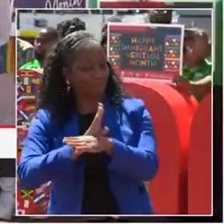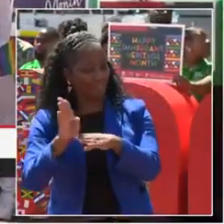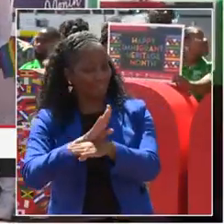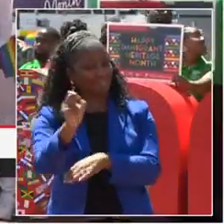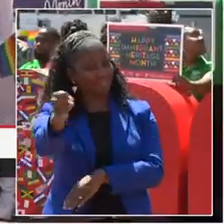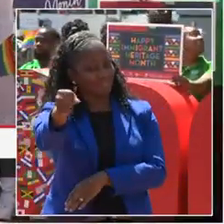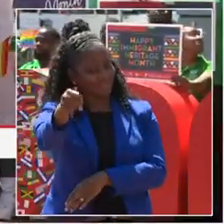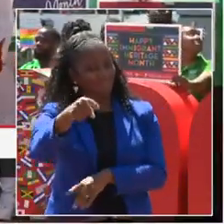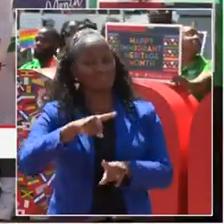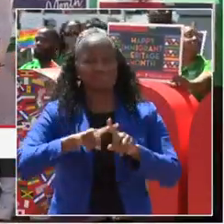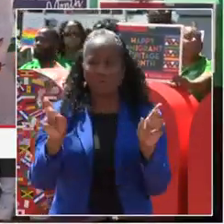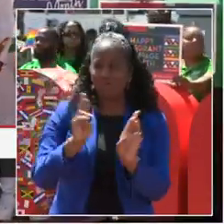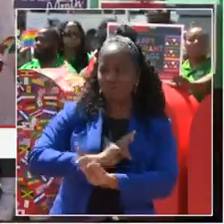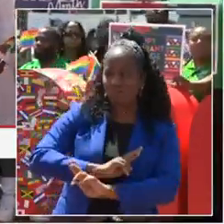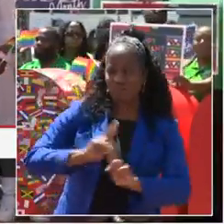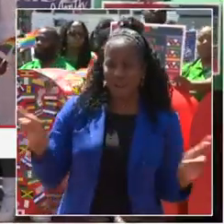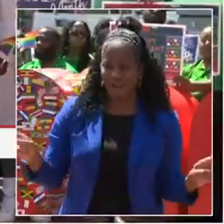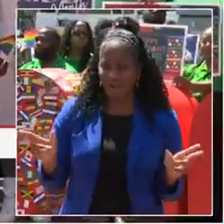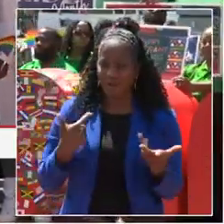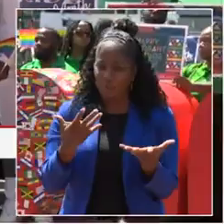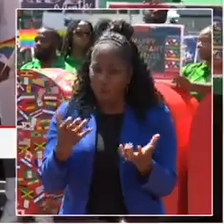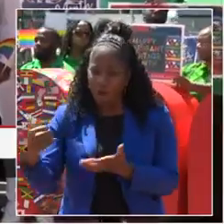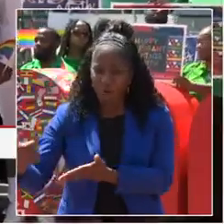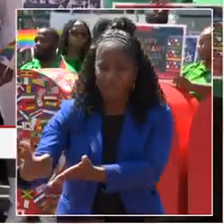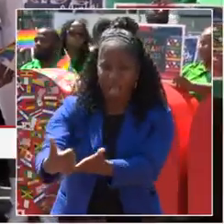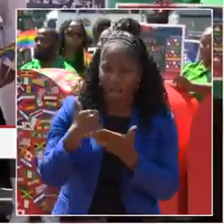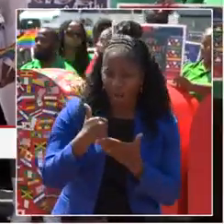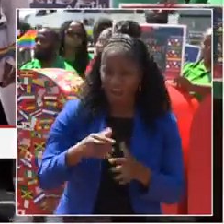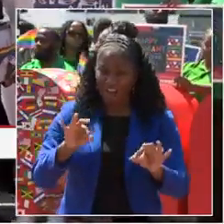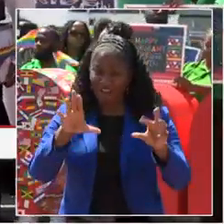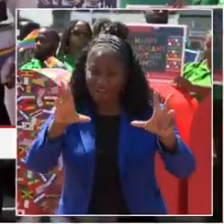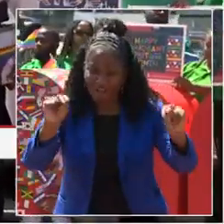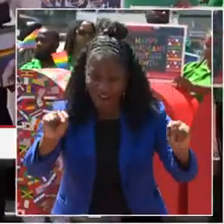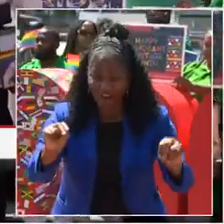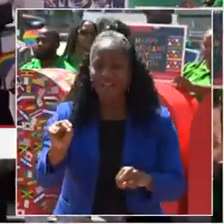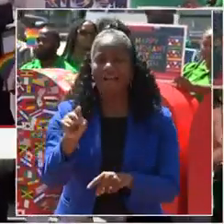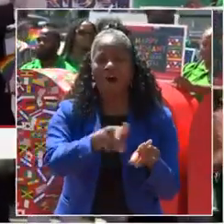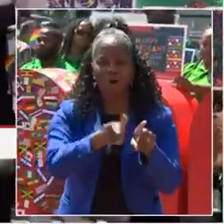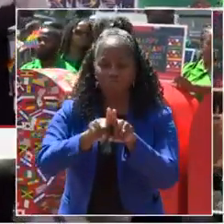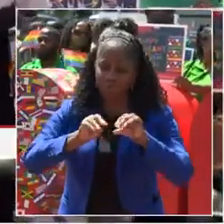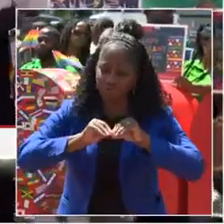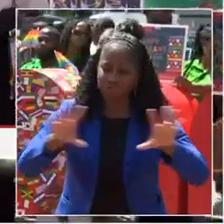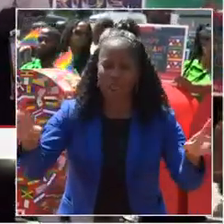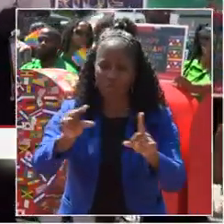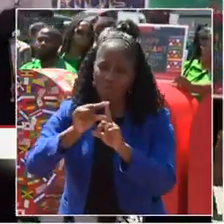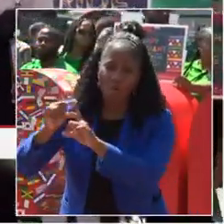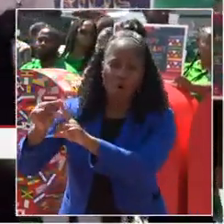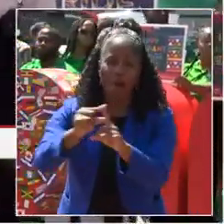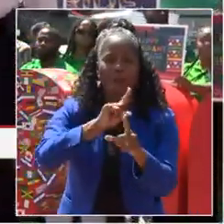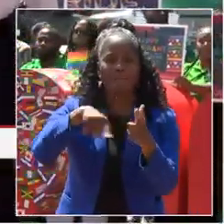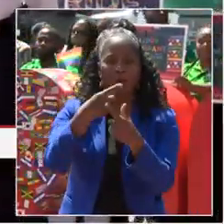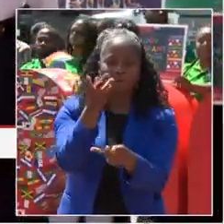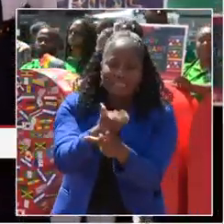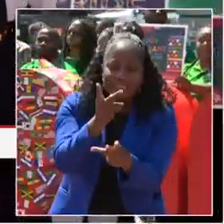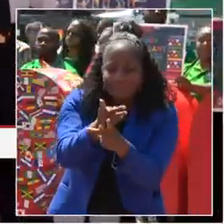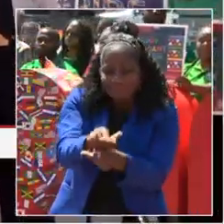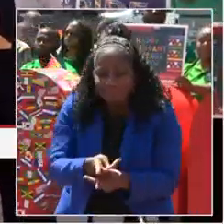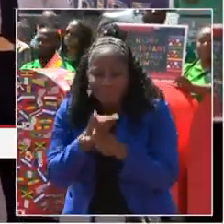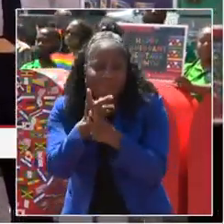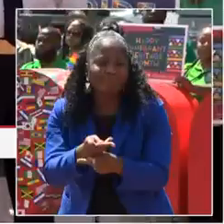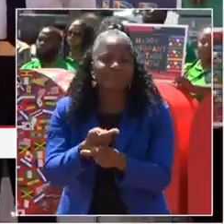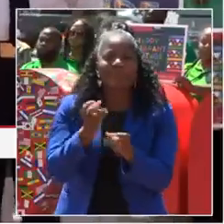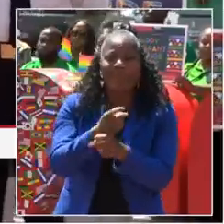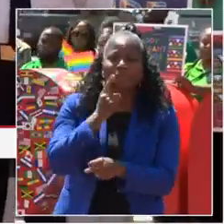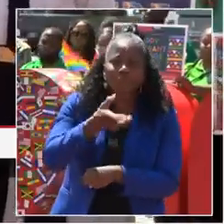it. We want your help. We want you to have fun, and we want you to spread the word. So please stay alert, drink